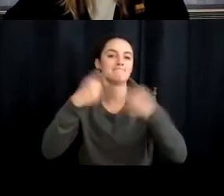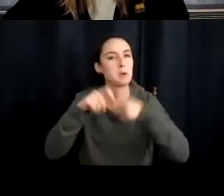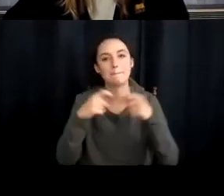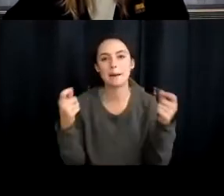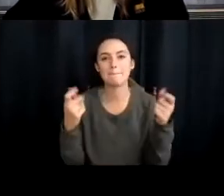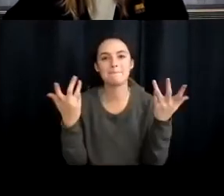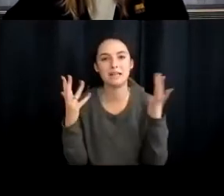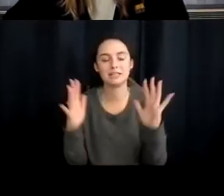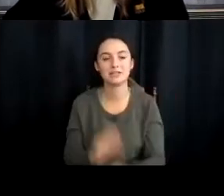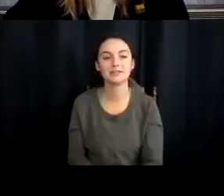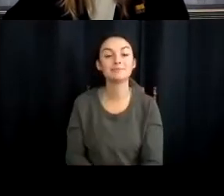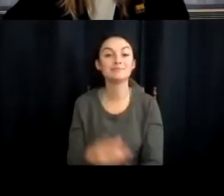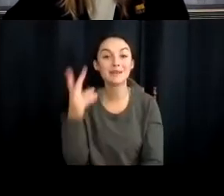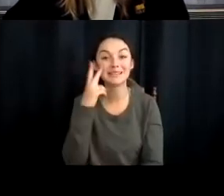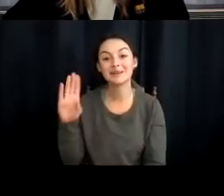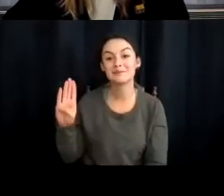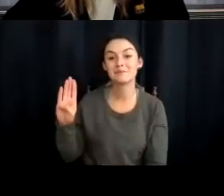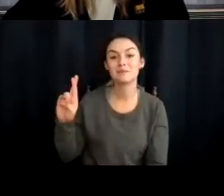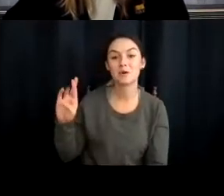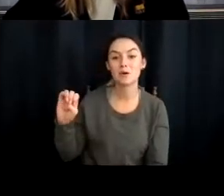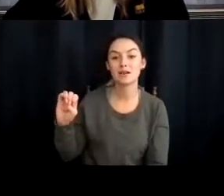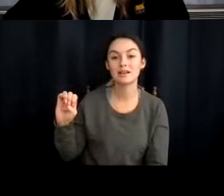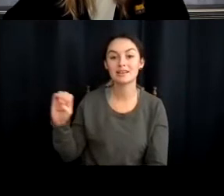I see Bree's hand. Bree, do you have a question?